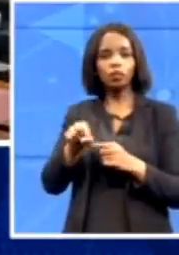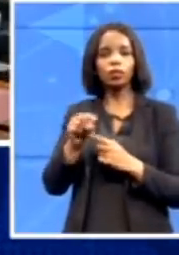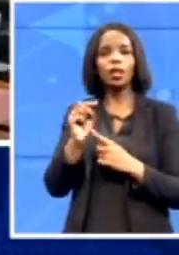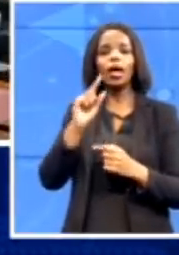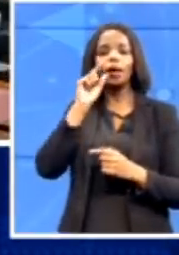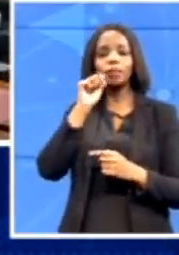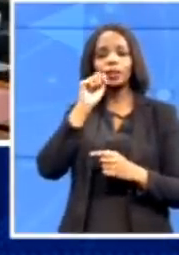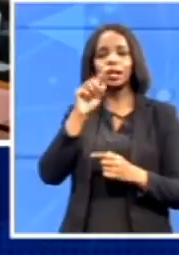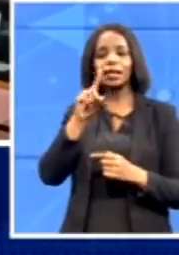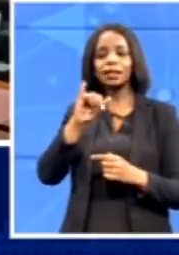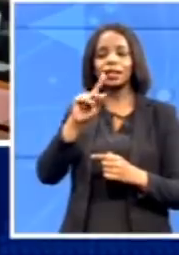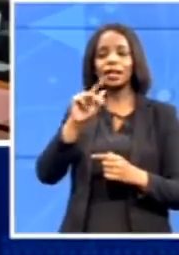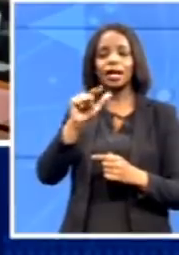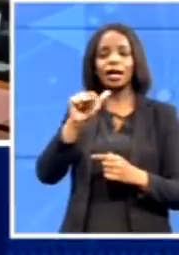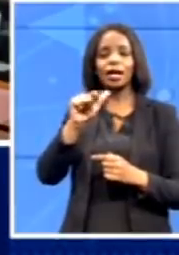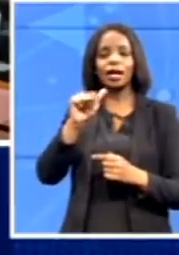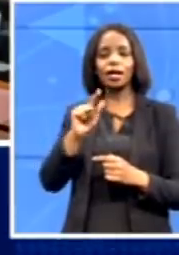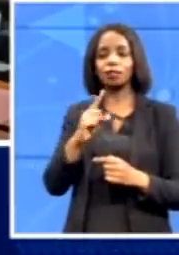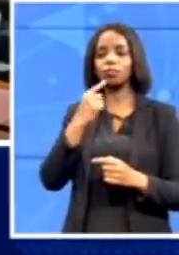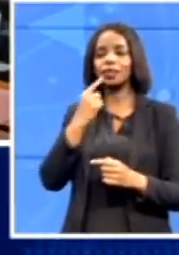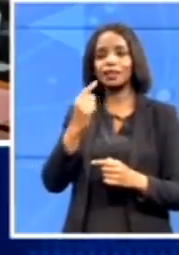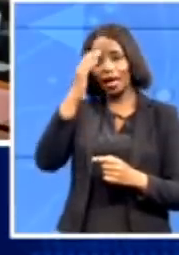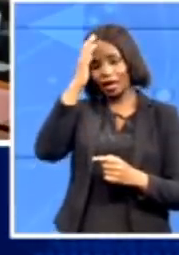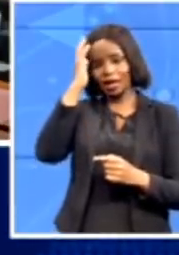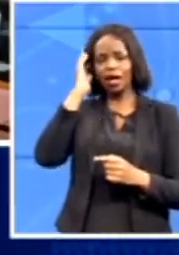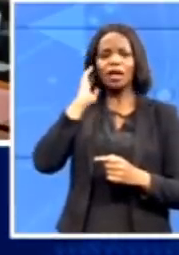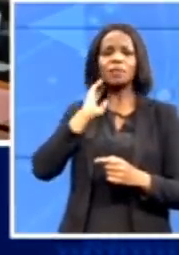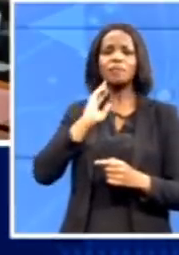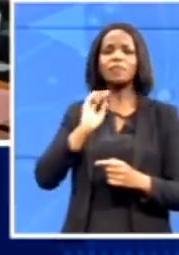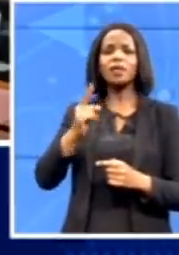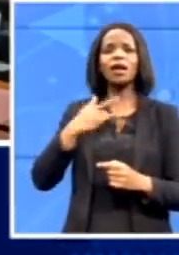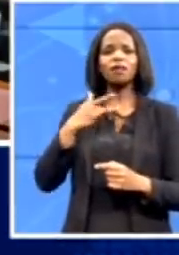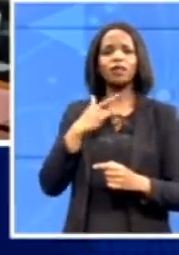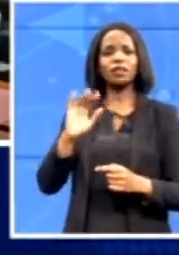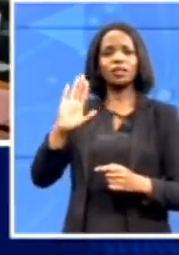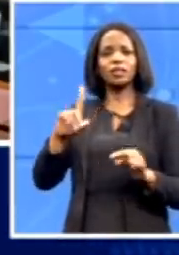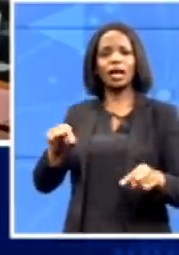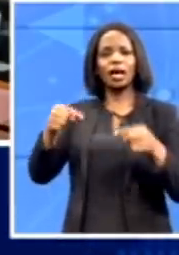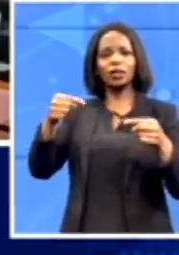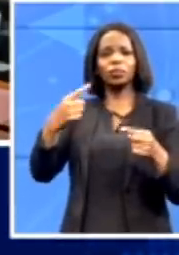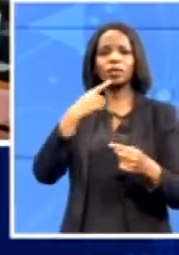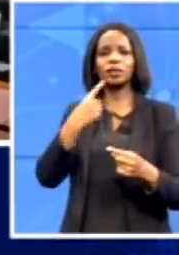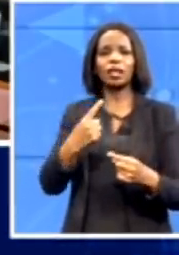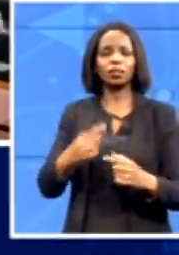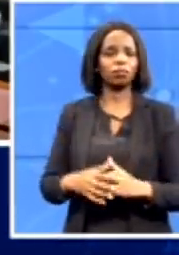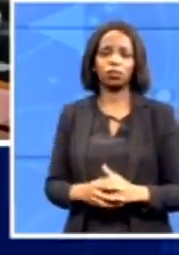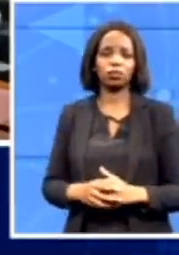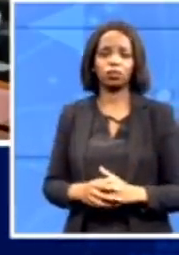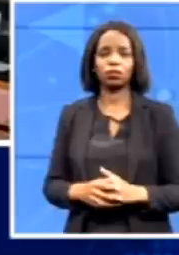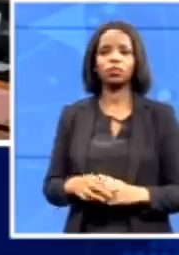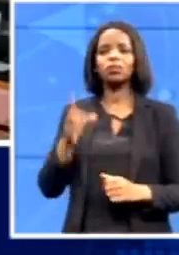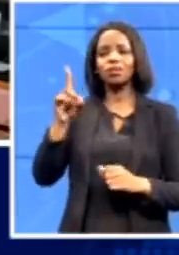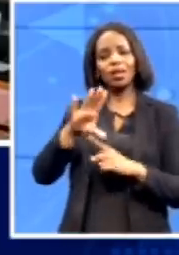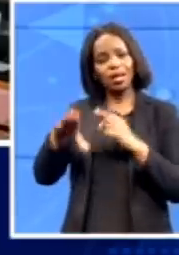to the judge and felt that in his argument saying that the judge had erred in his judgment. In particular, you were saying earlier